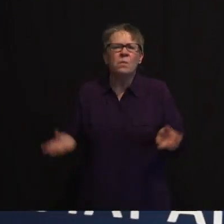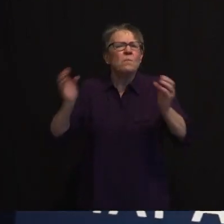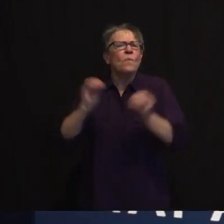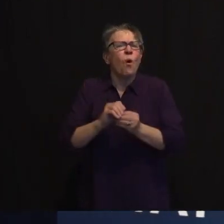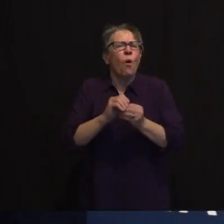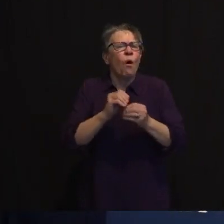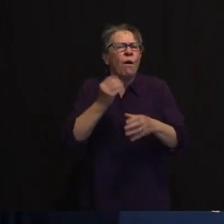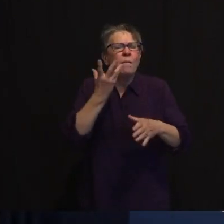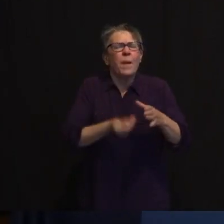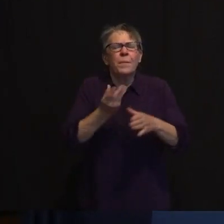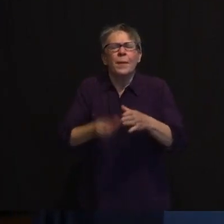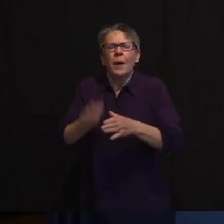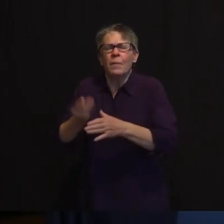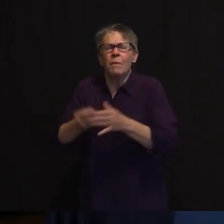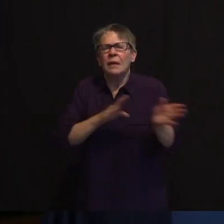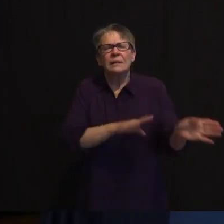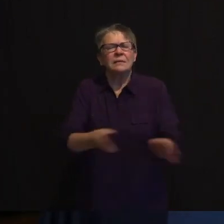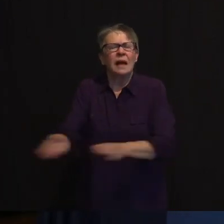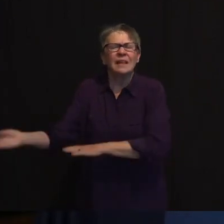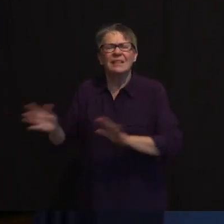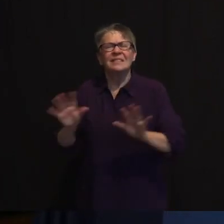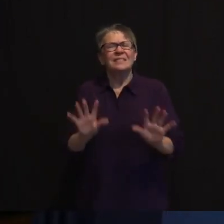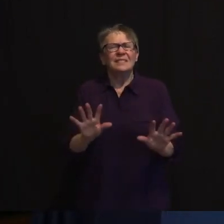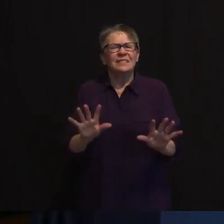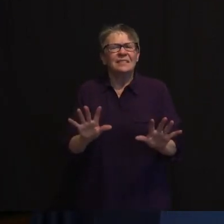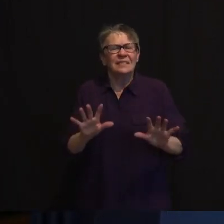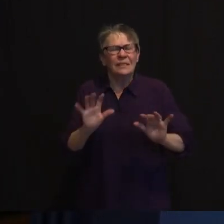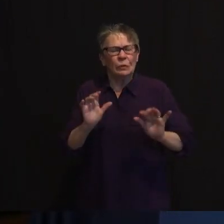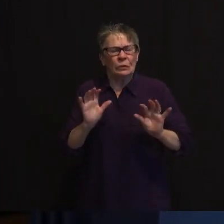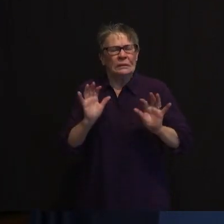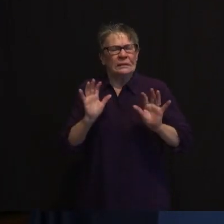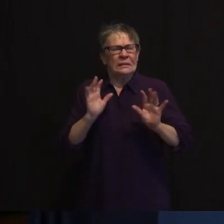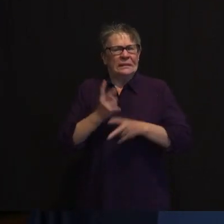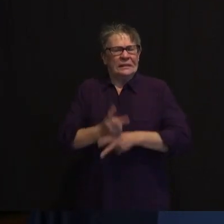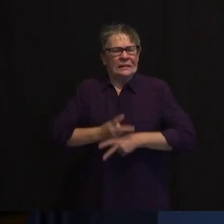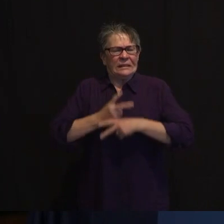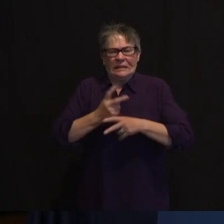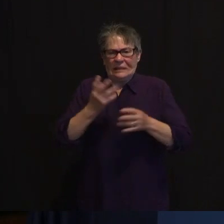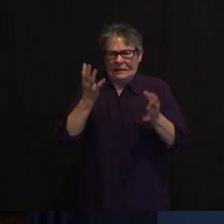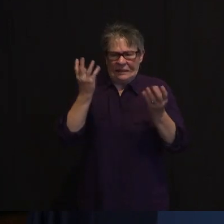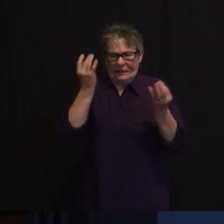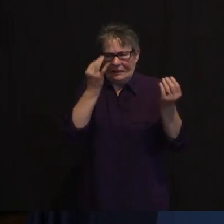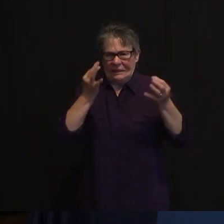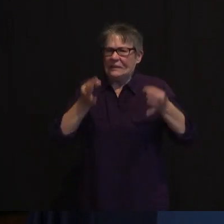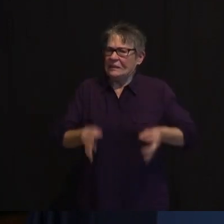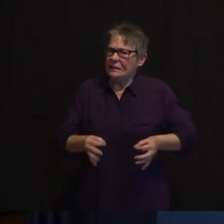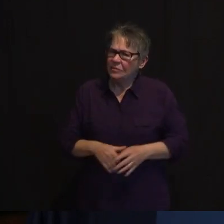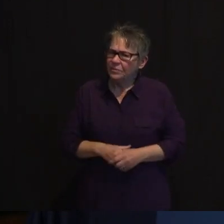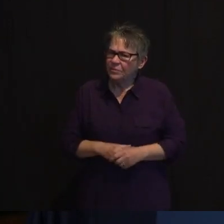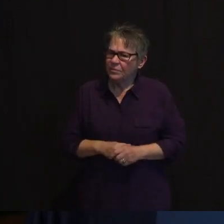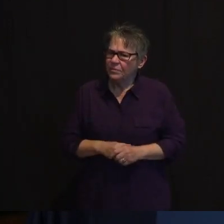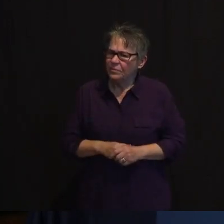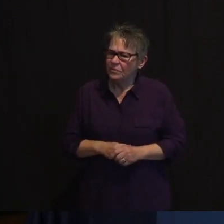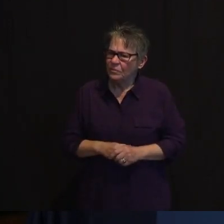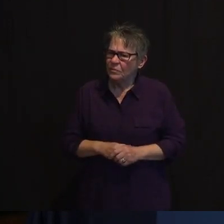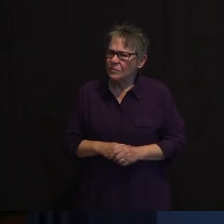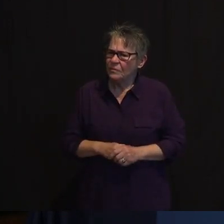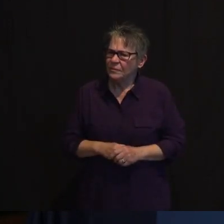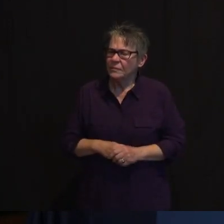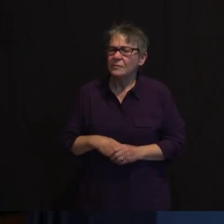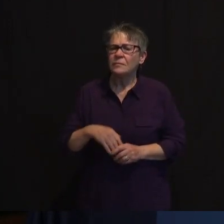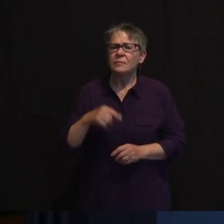As Yogi Berra was purported to have said, predictions are difficult, particularly about the future. And as many other people have said, one of the